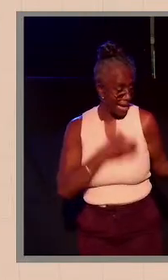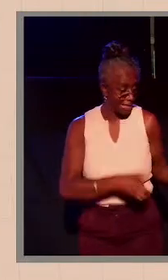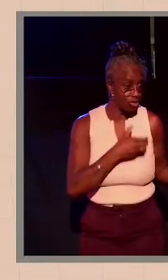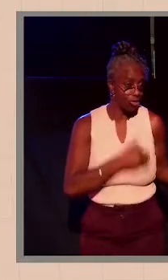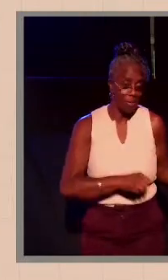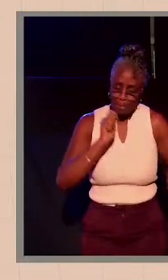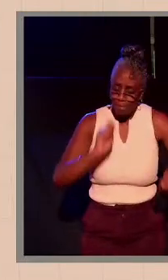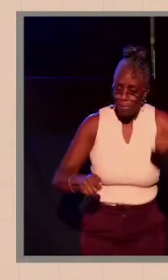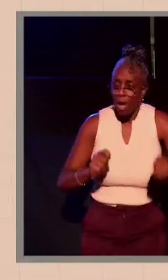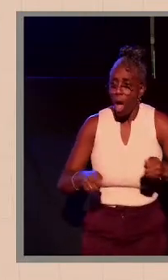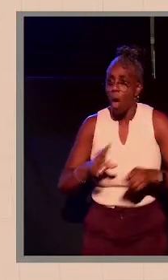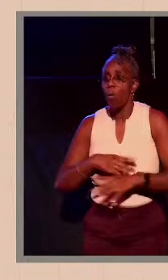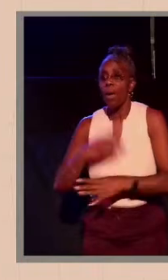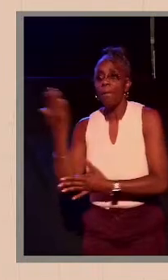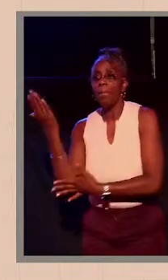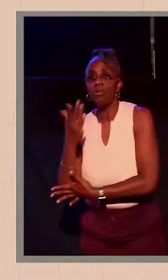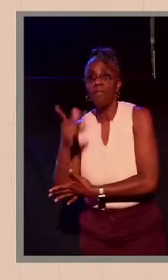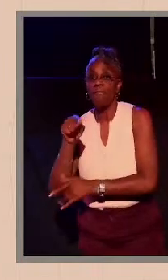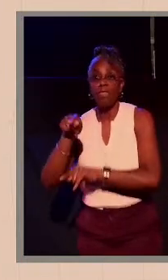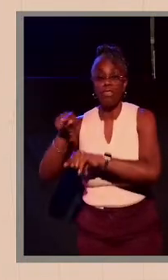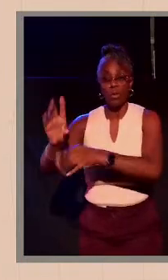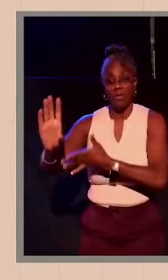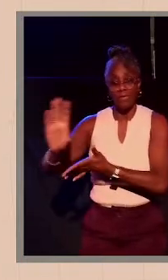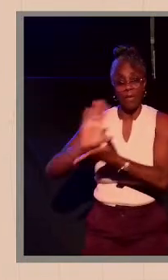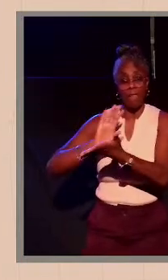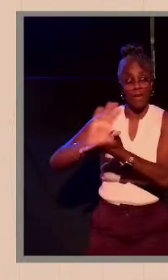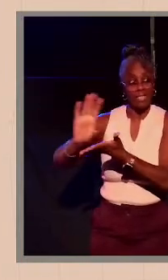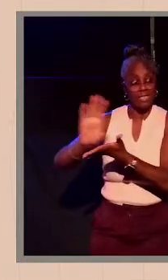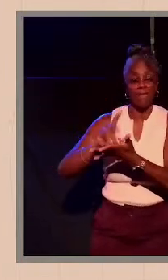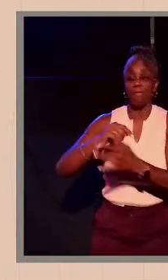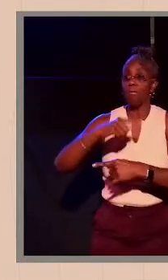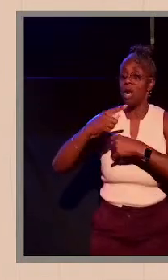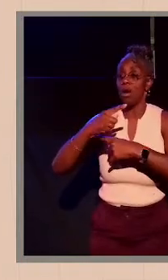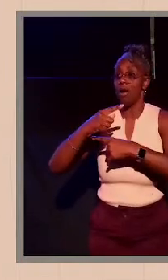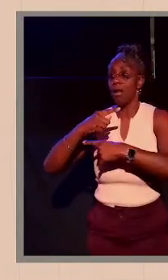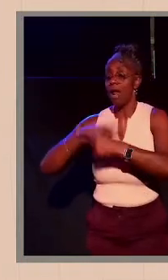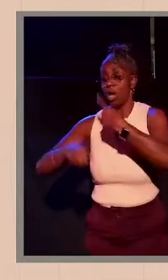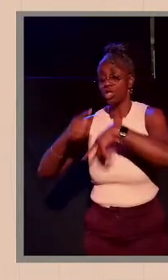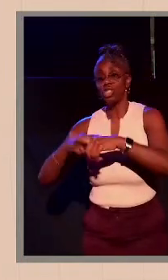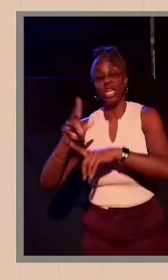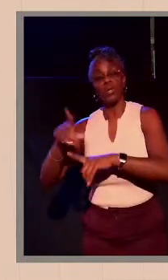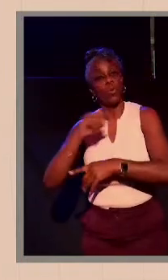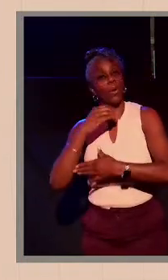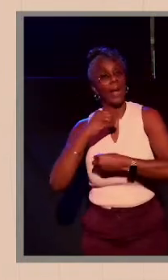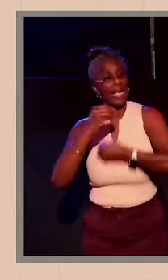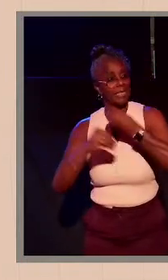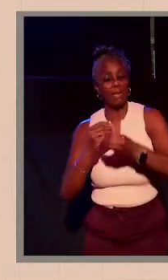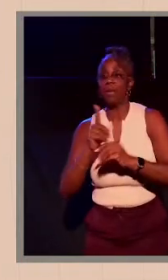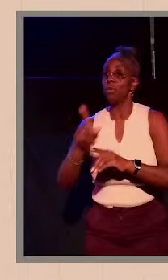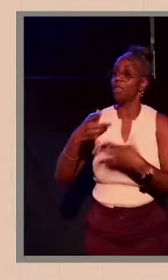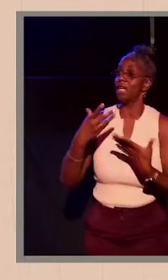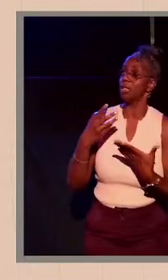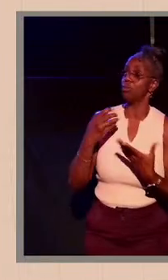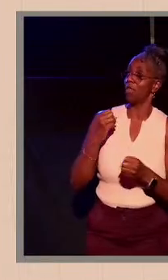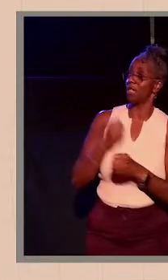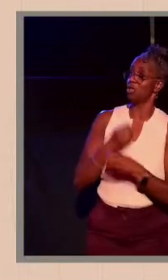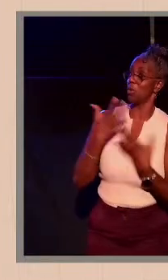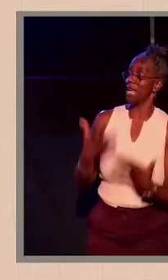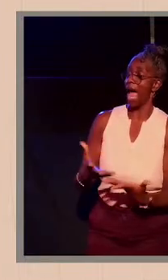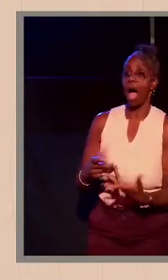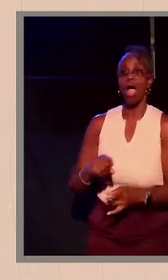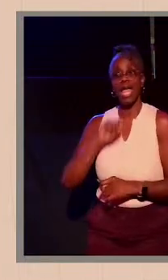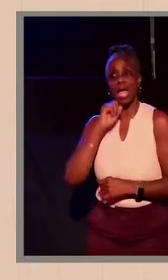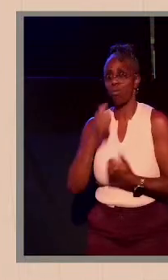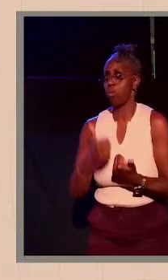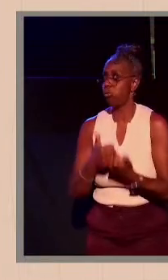getting presentations from the people who got the funding last year. They'll be showing what they're doing. We're going to be talking about what's necessary for that. So please do come along to that. It should be a really good one.